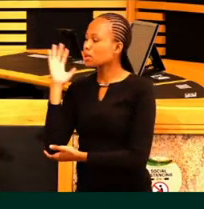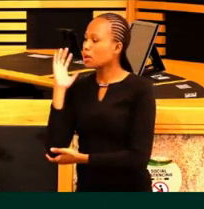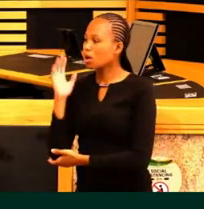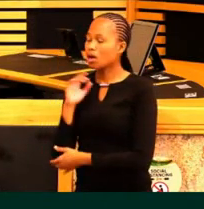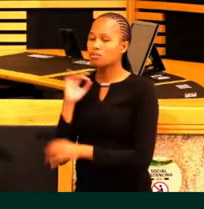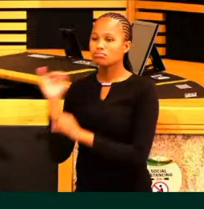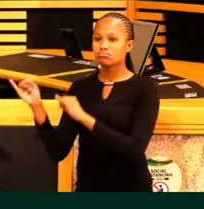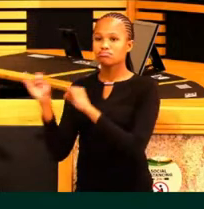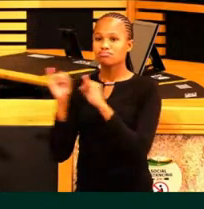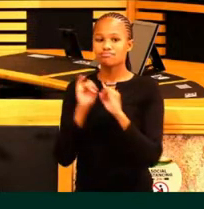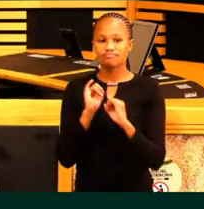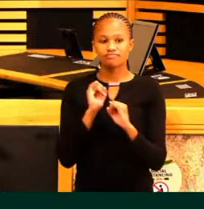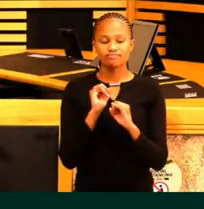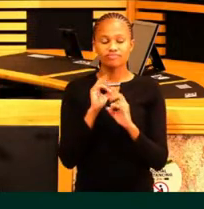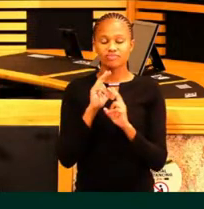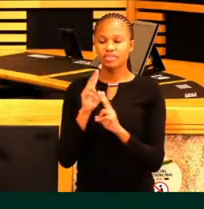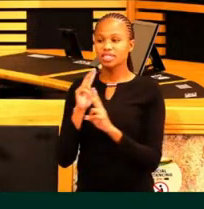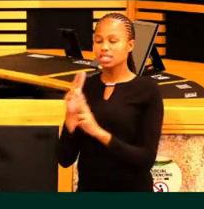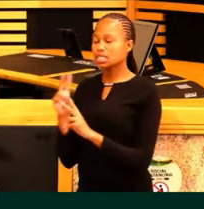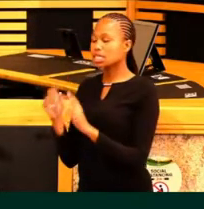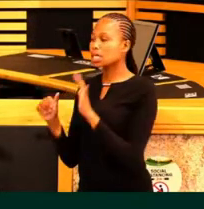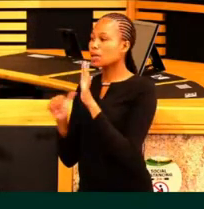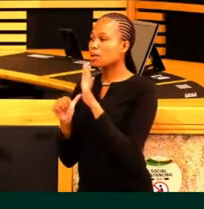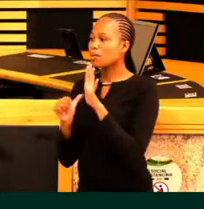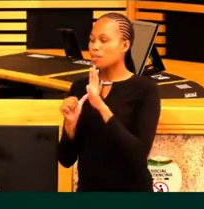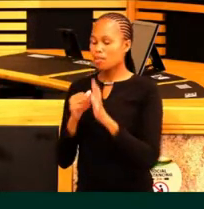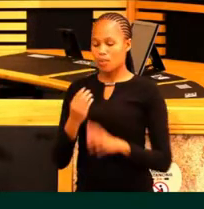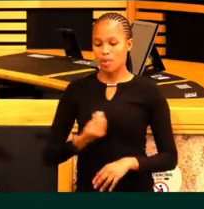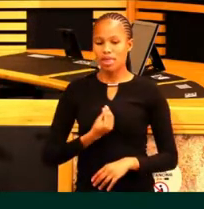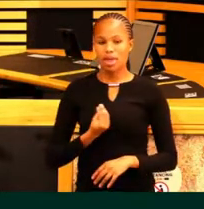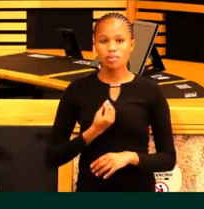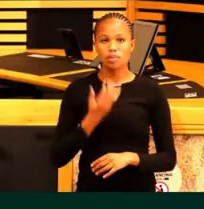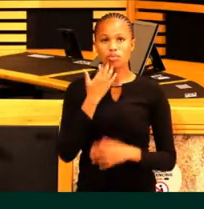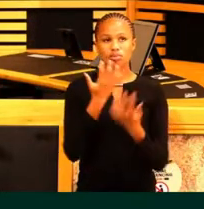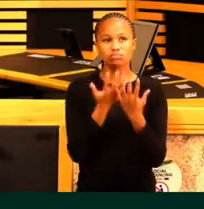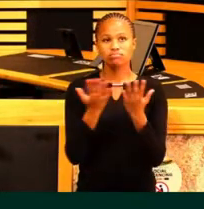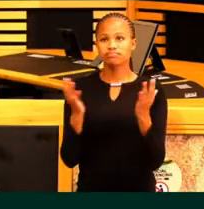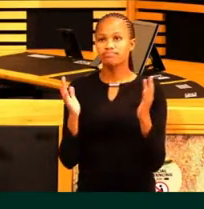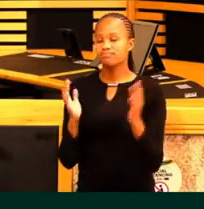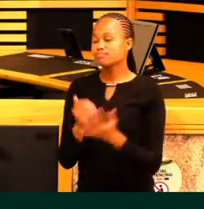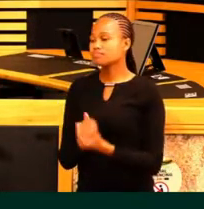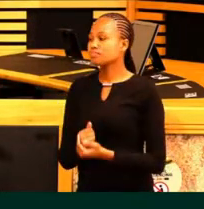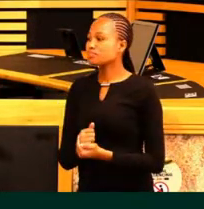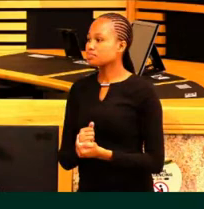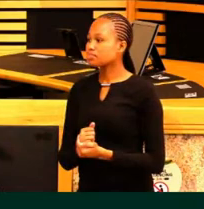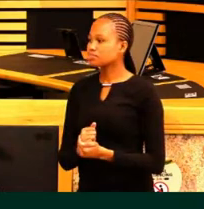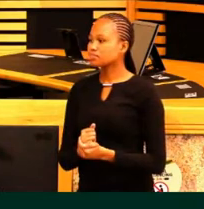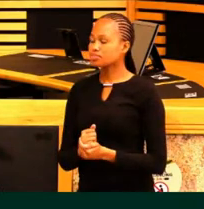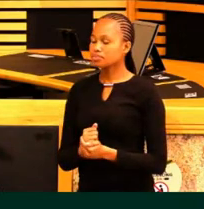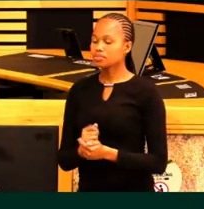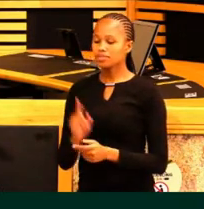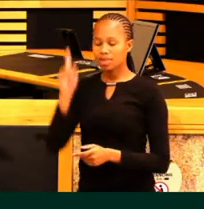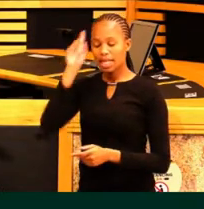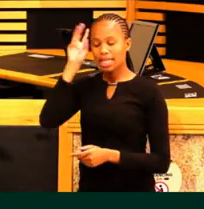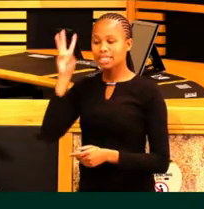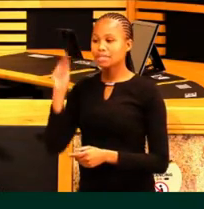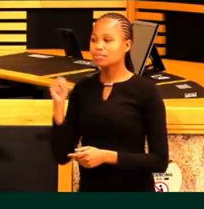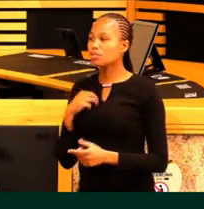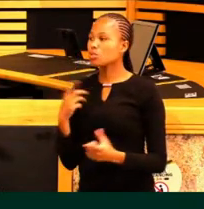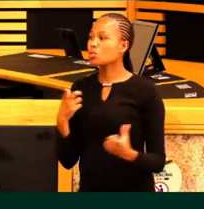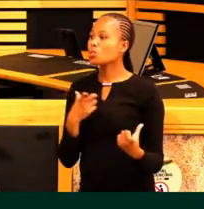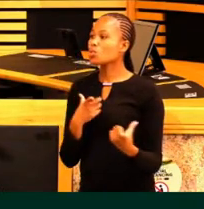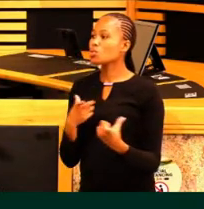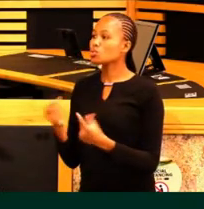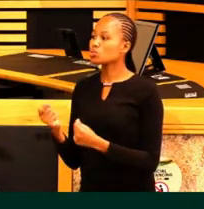guest and most importantly young people assembled here in the Nelson Mandela Merit we had made deliberations